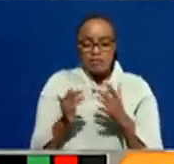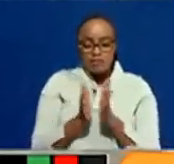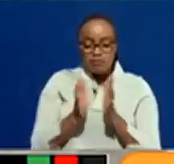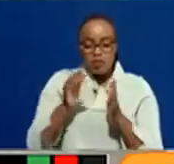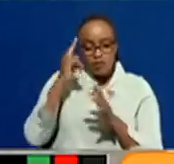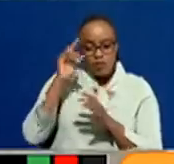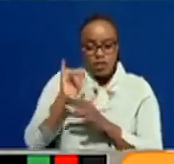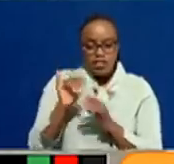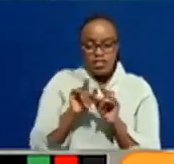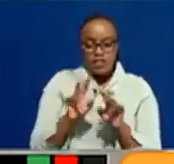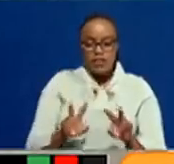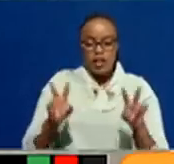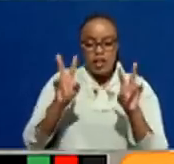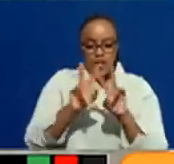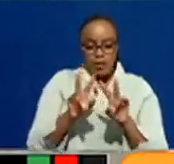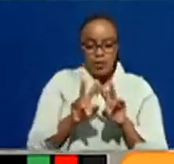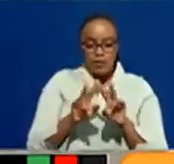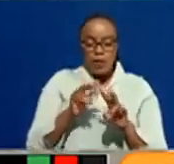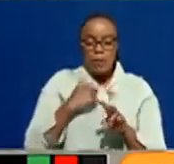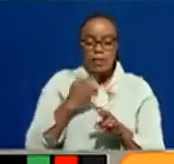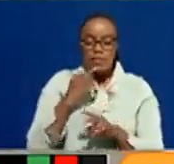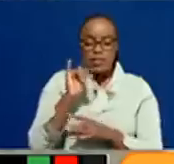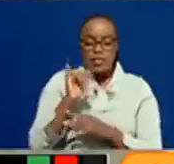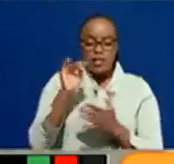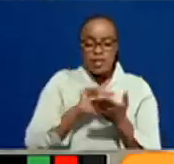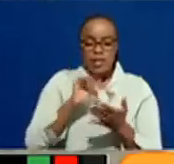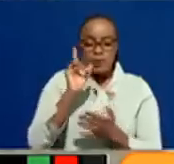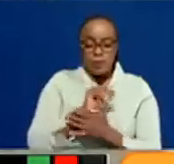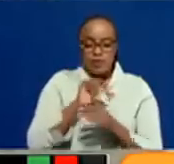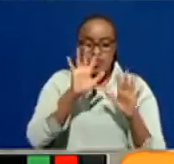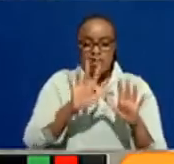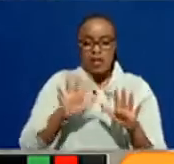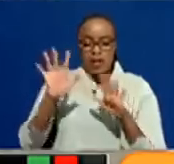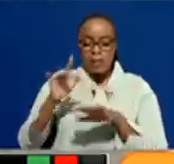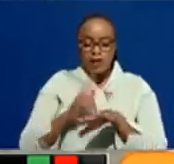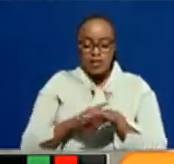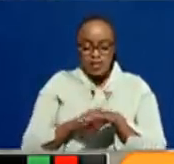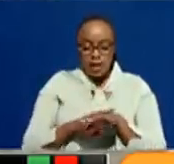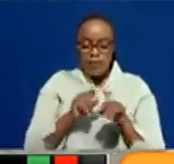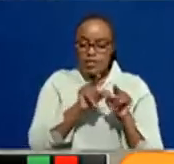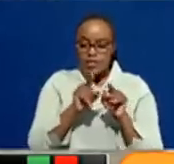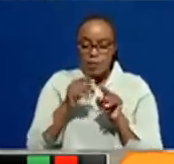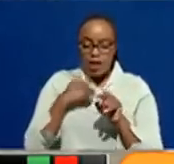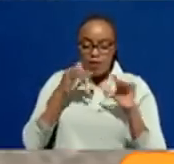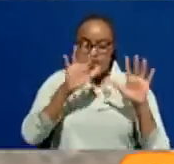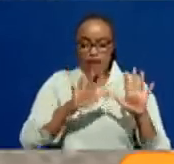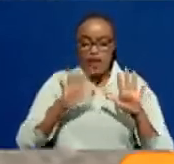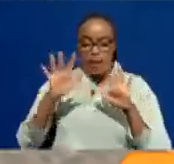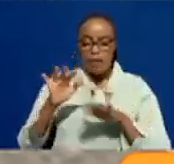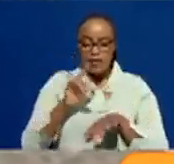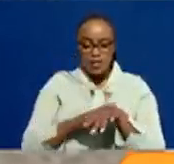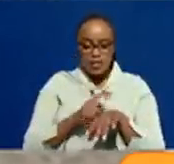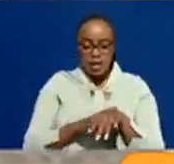backbone of agriculture. And I say this again, in the campaign period and in the presidential debate season,